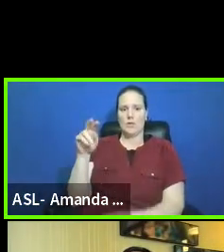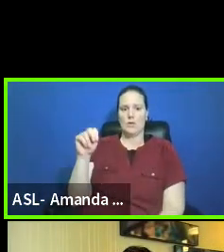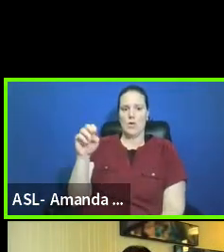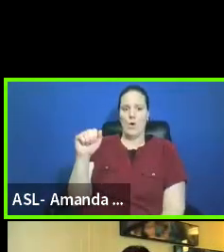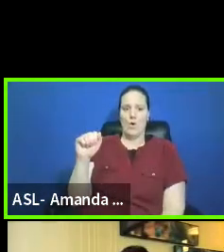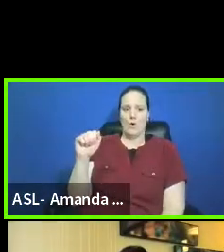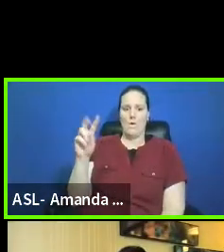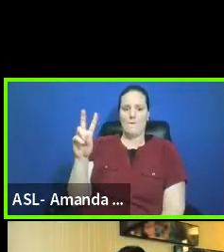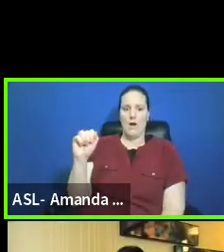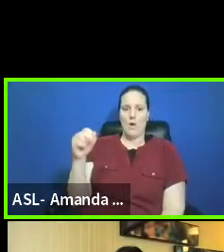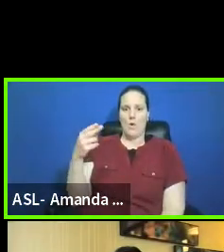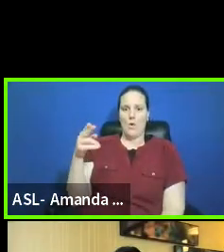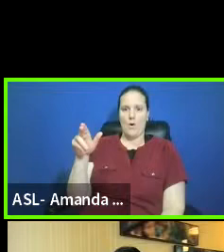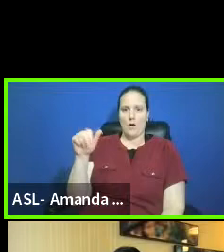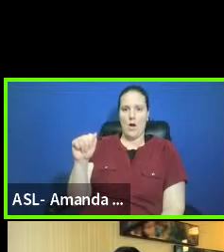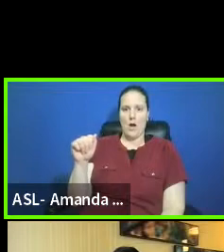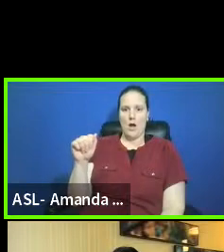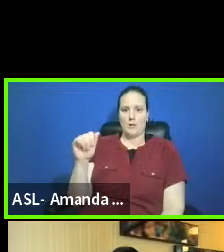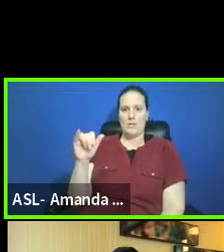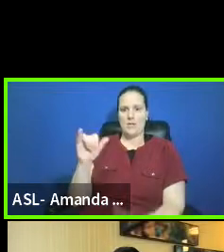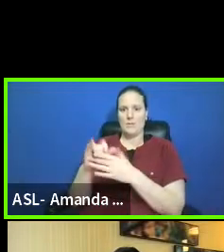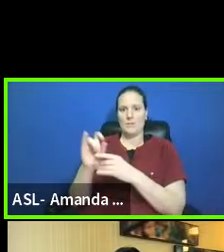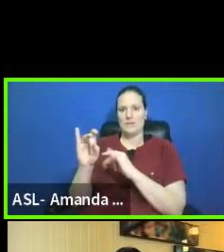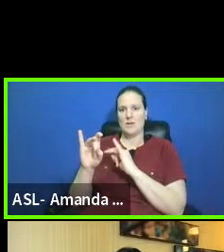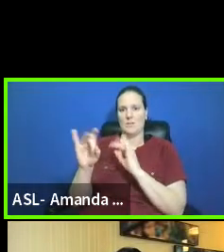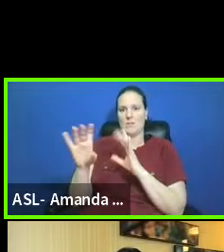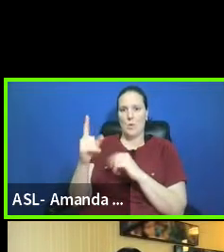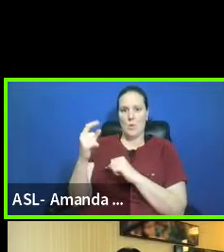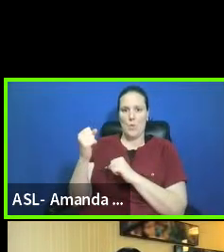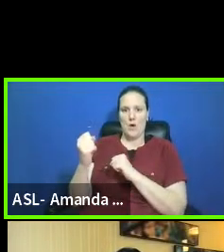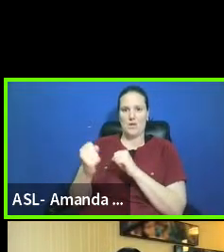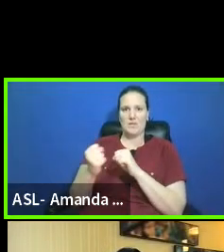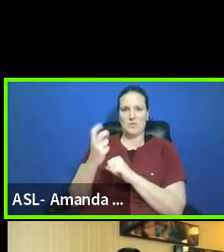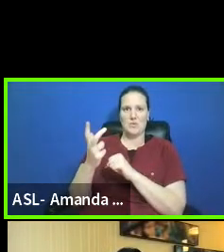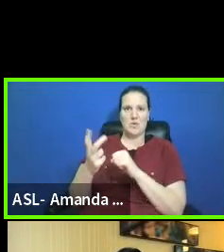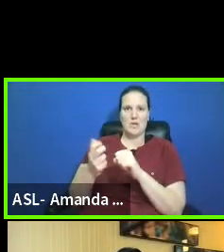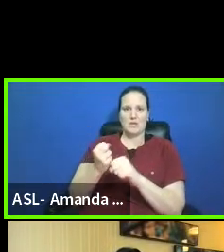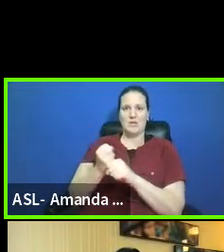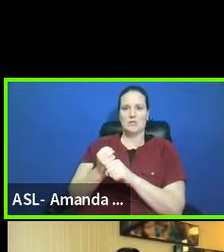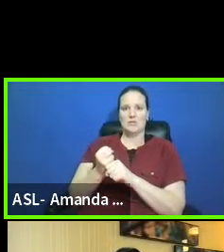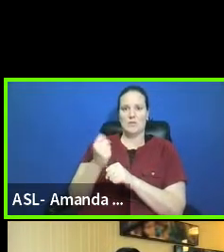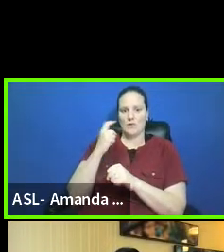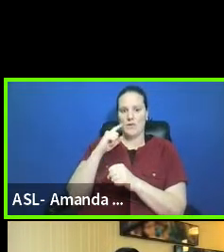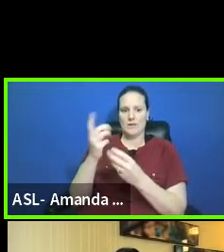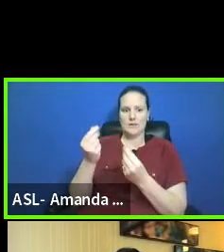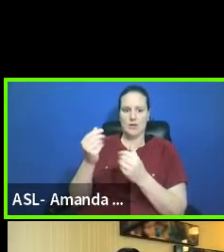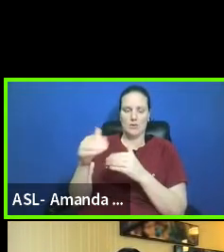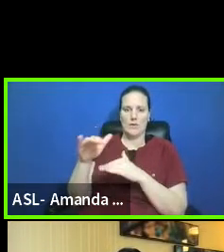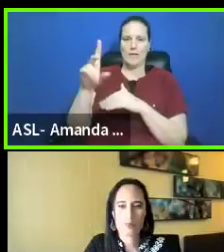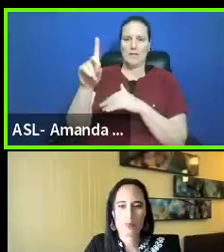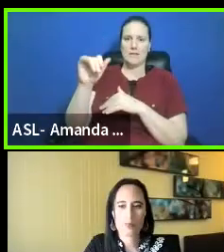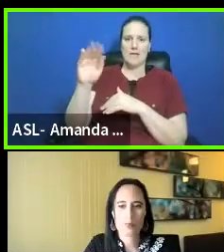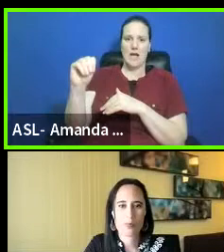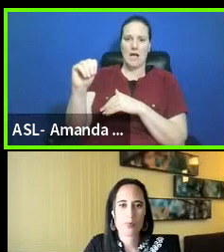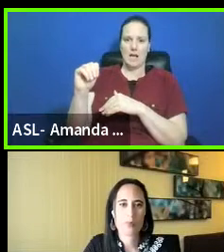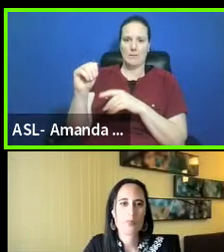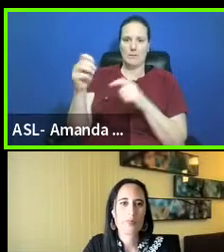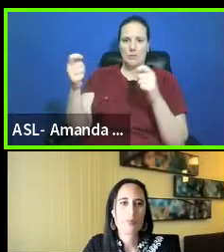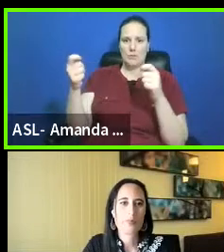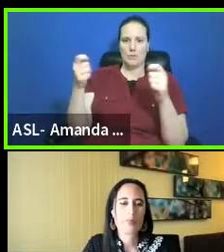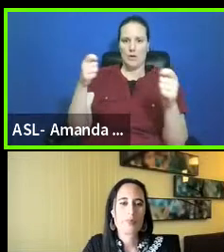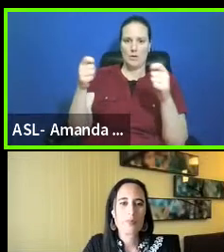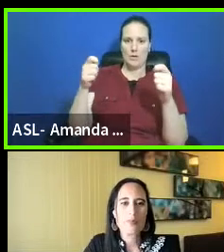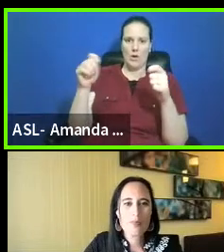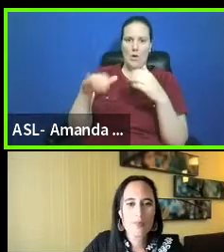going to be terrible, I don't know, years to the territory there, because this dam was also regulating all